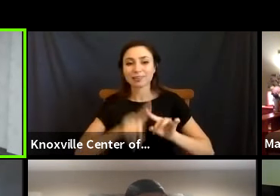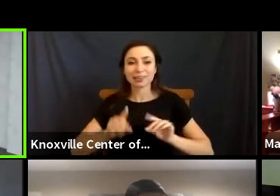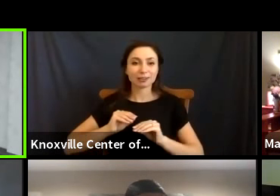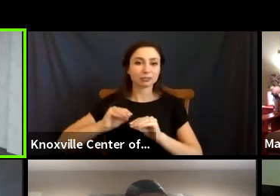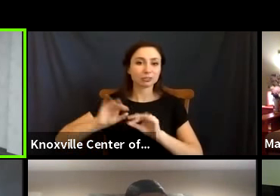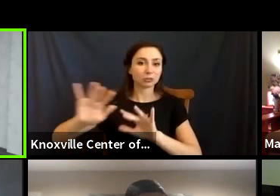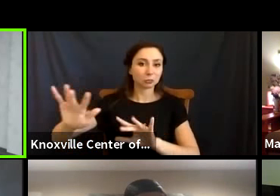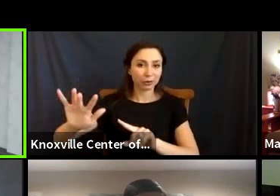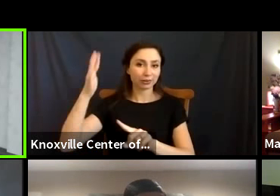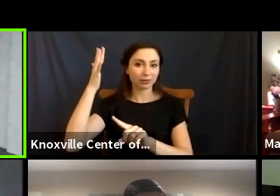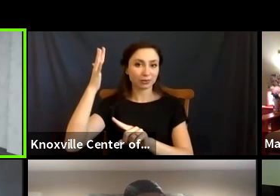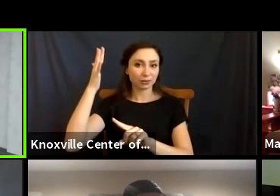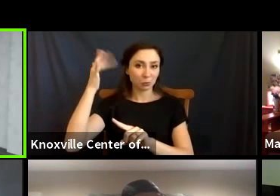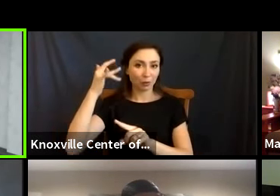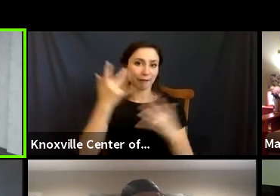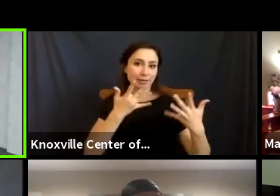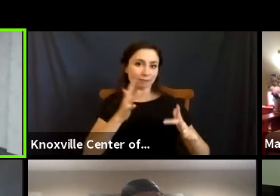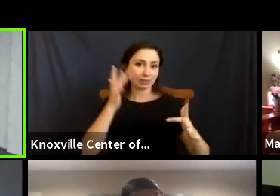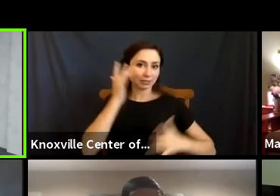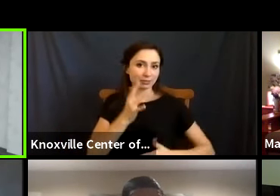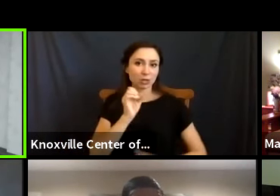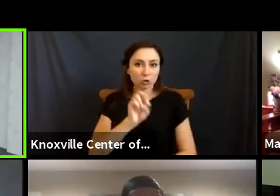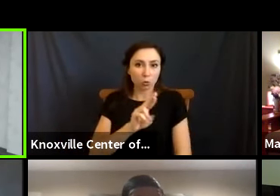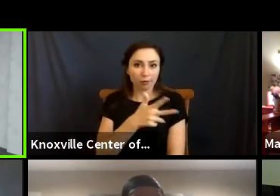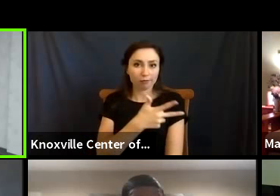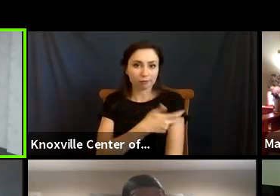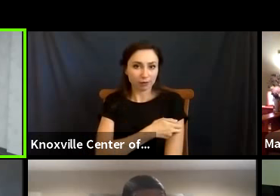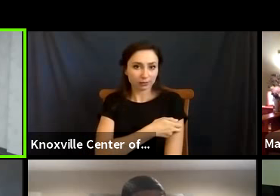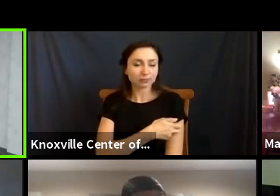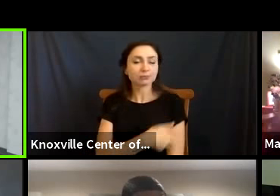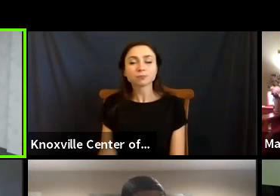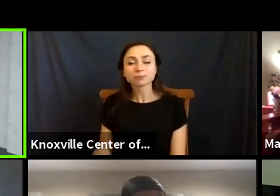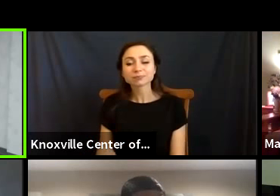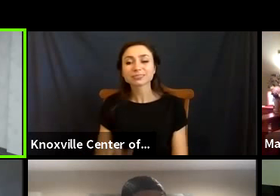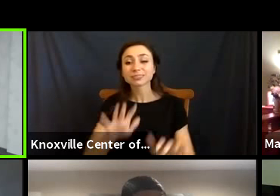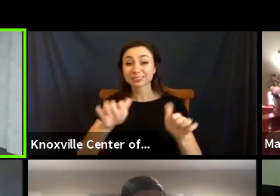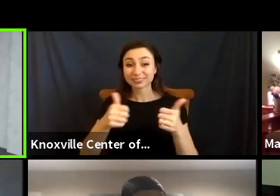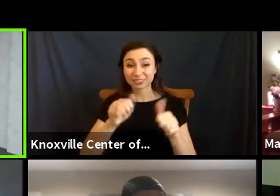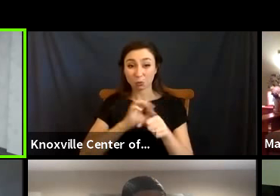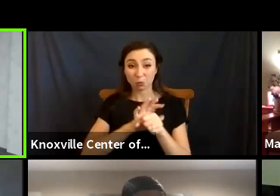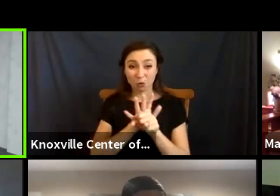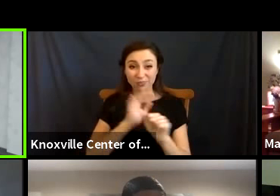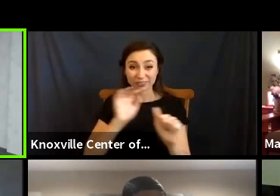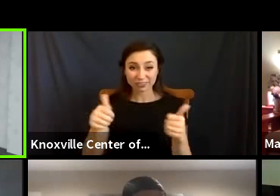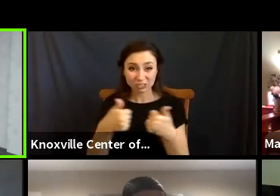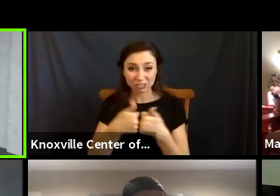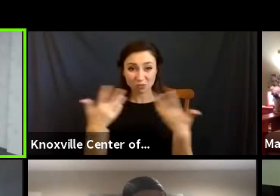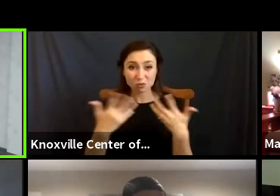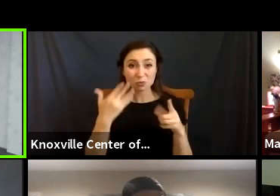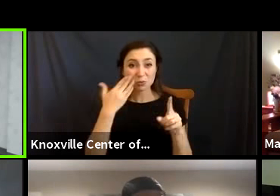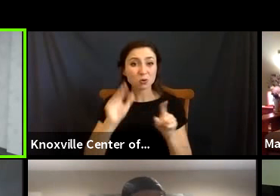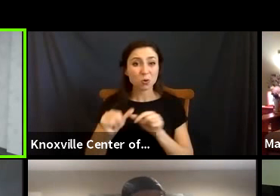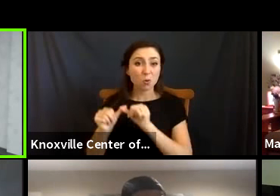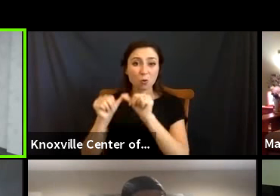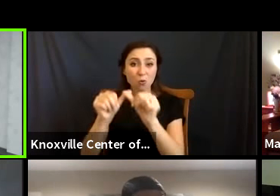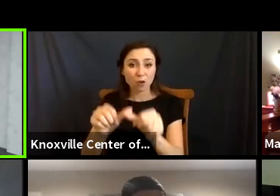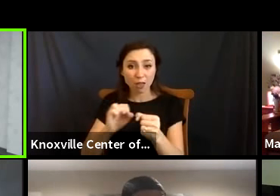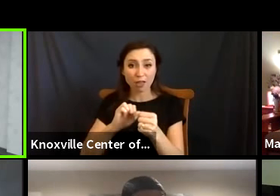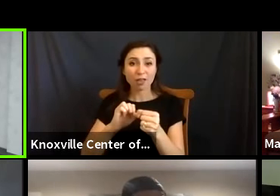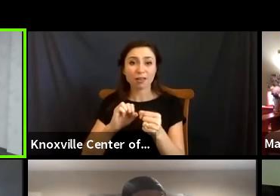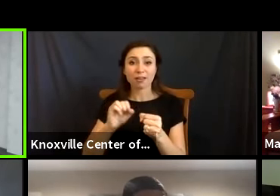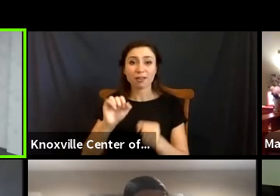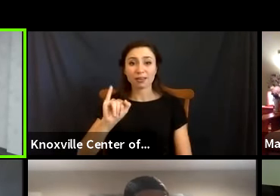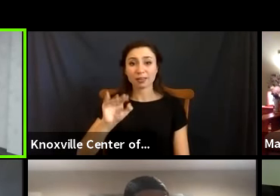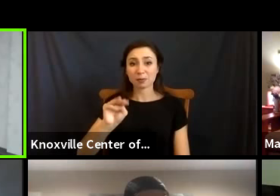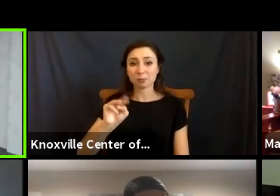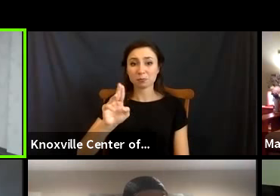So one of the challenges with COVID is that we don't know how long immunity lasts. If you get COVID disease,